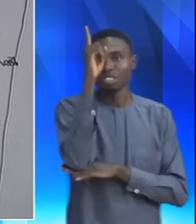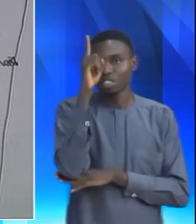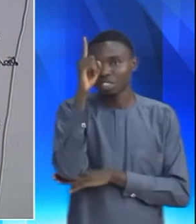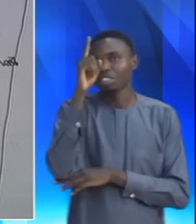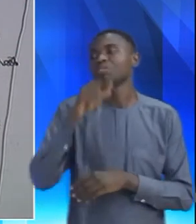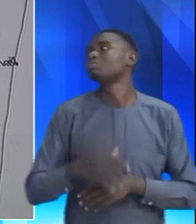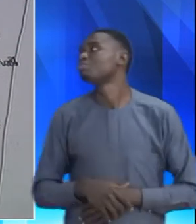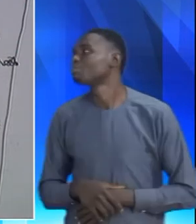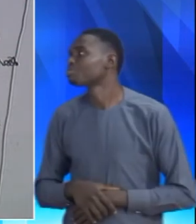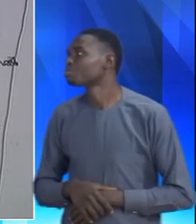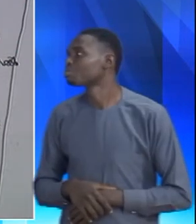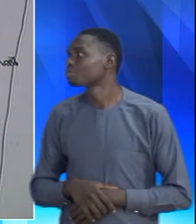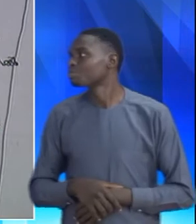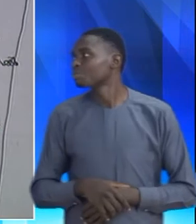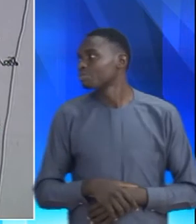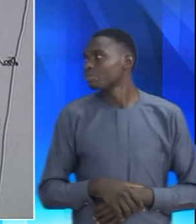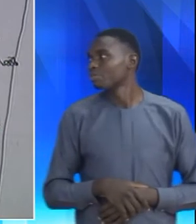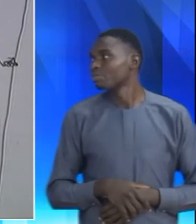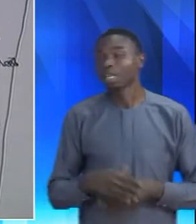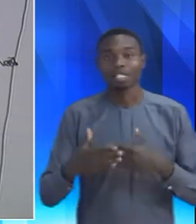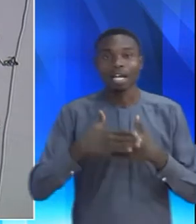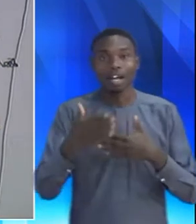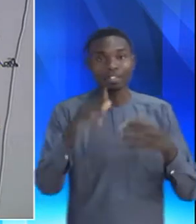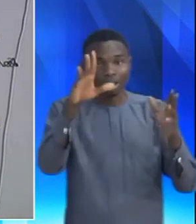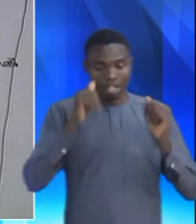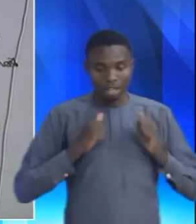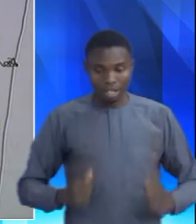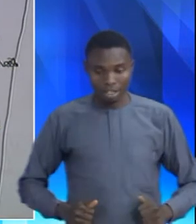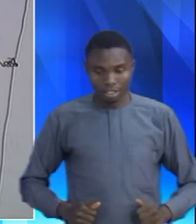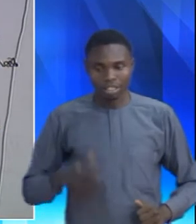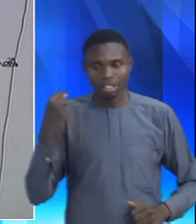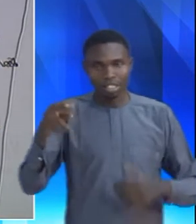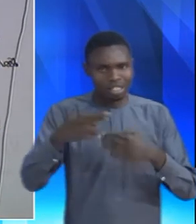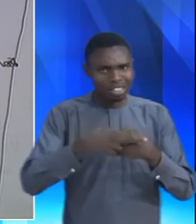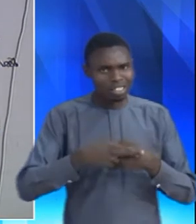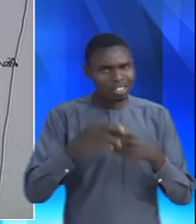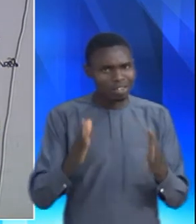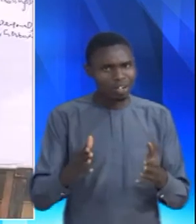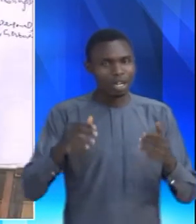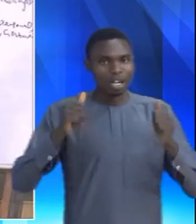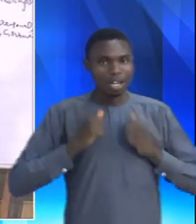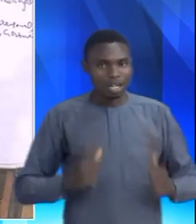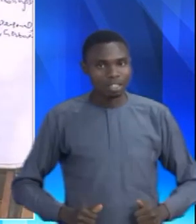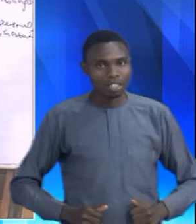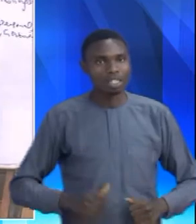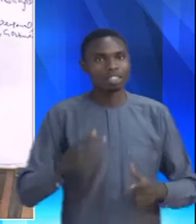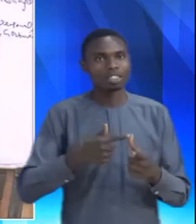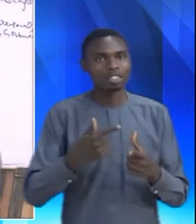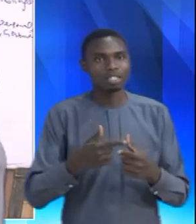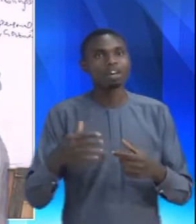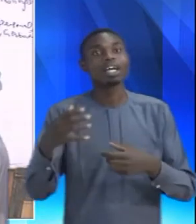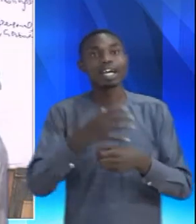very important. When we get to that aspect, we will explain in details. Then the